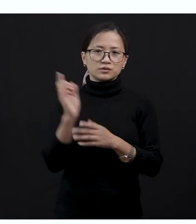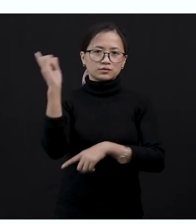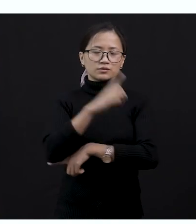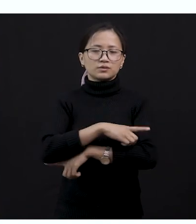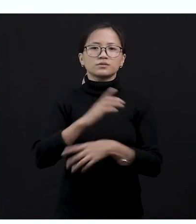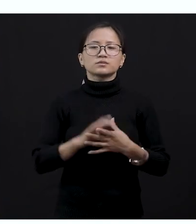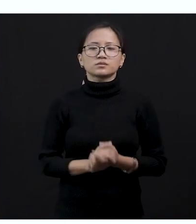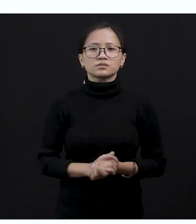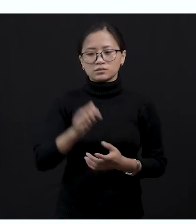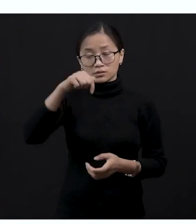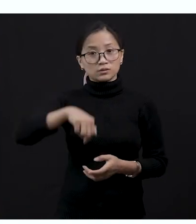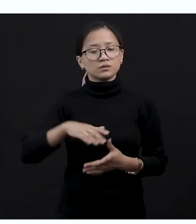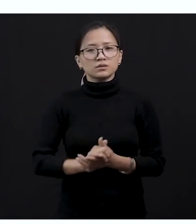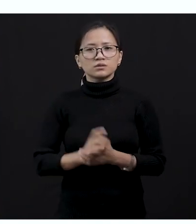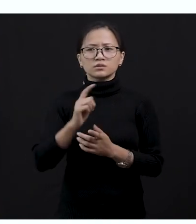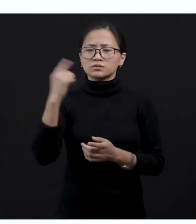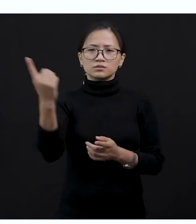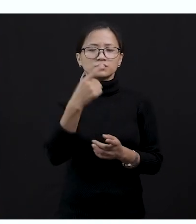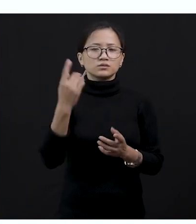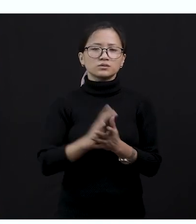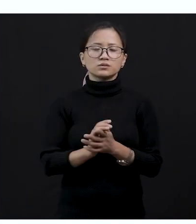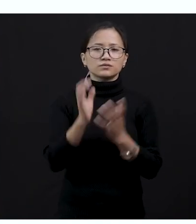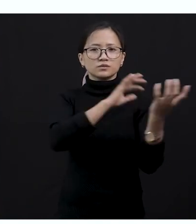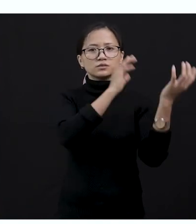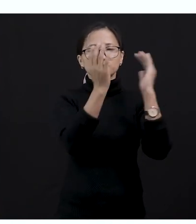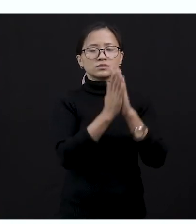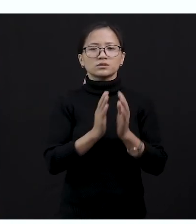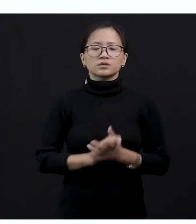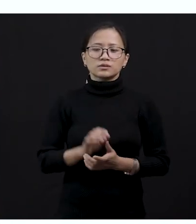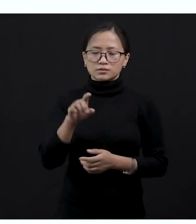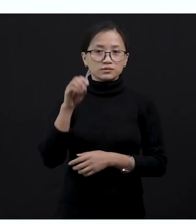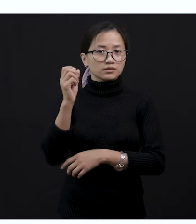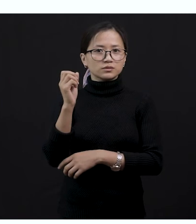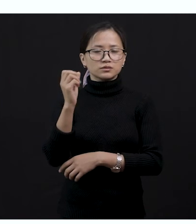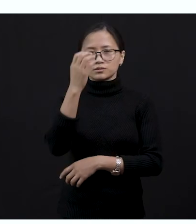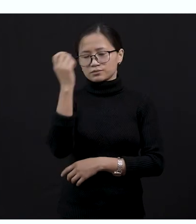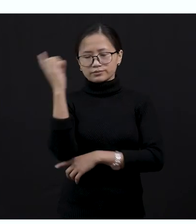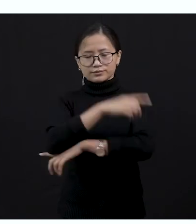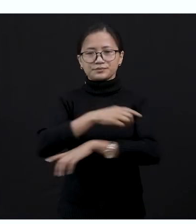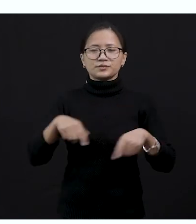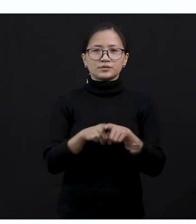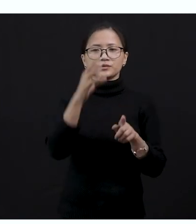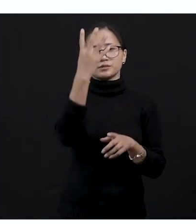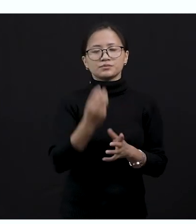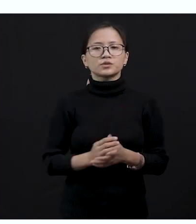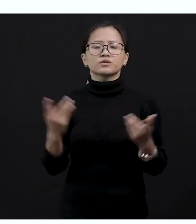365 days. Now, rotation of the earth causes day and night, remember